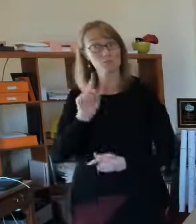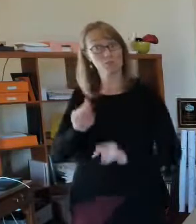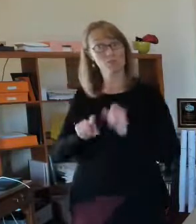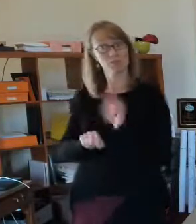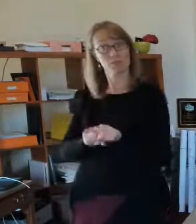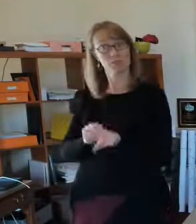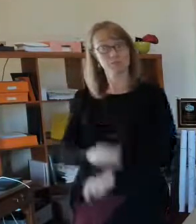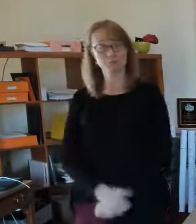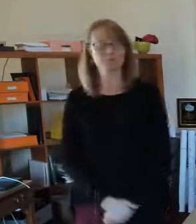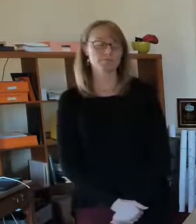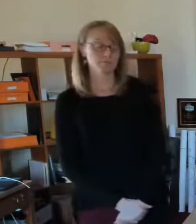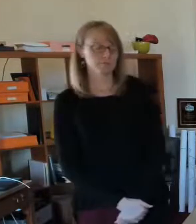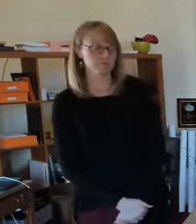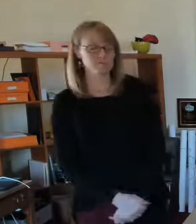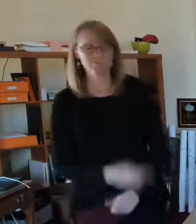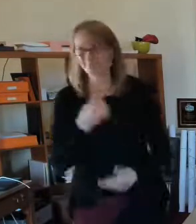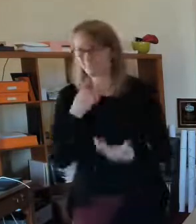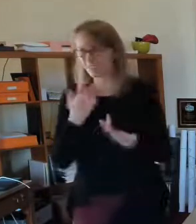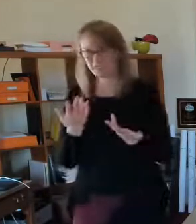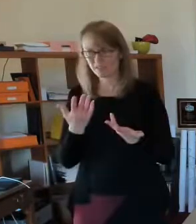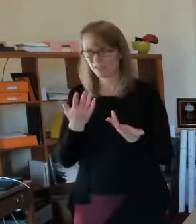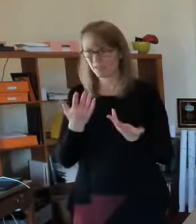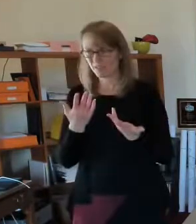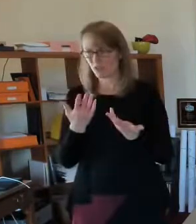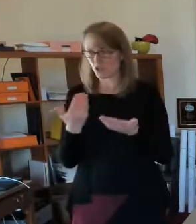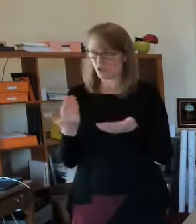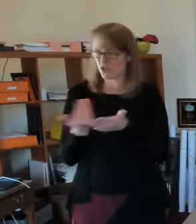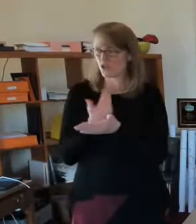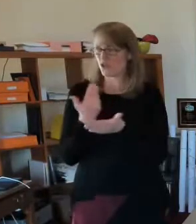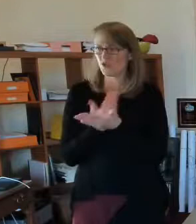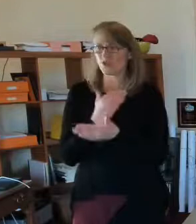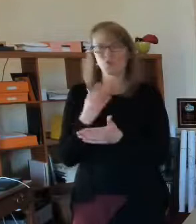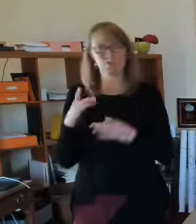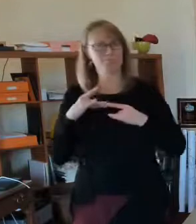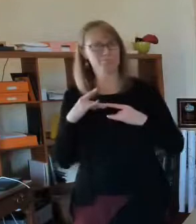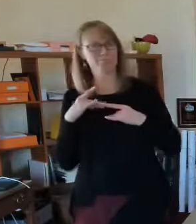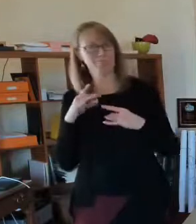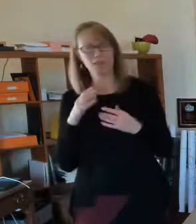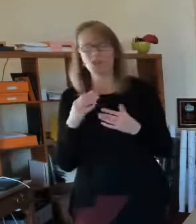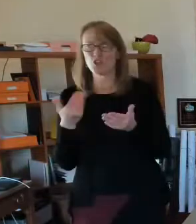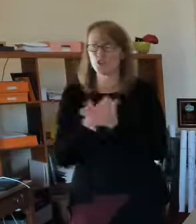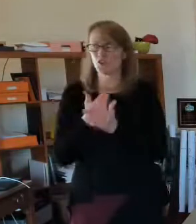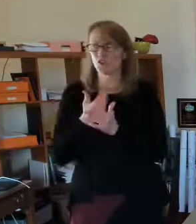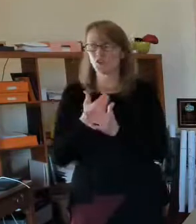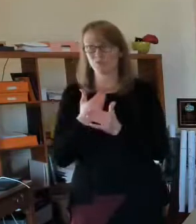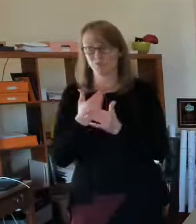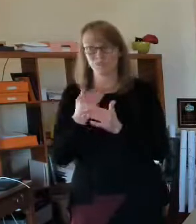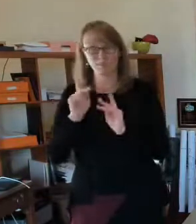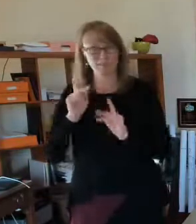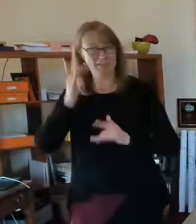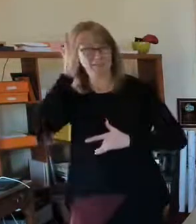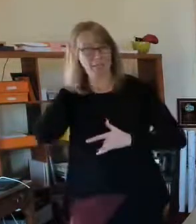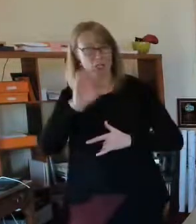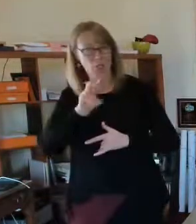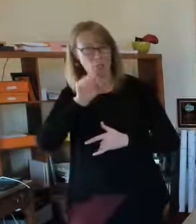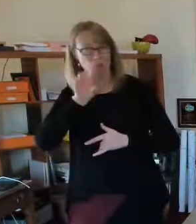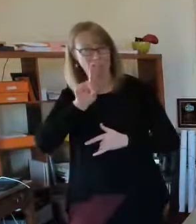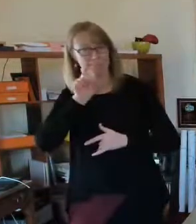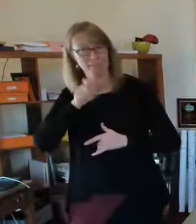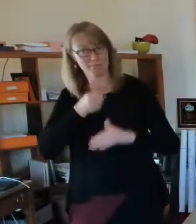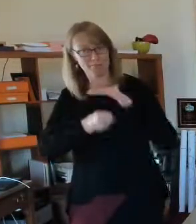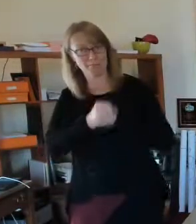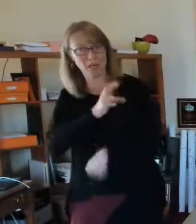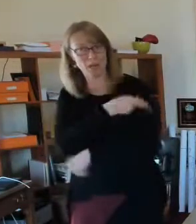on an unsustainable track in terms of new cases and hospitalizations. Can you speak to what sort of additional mitigation strategies